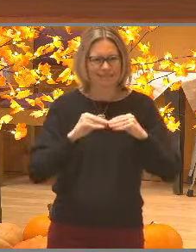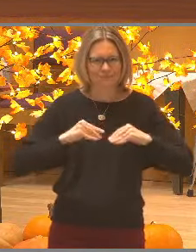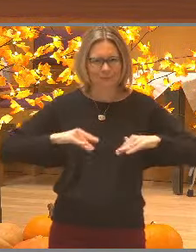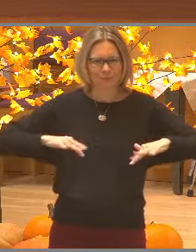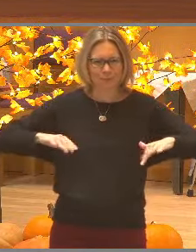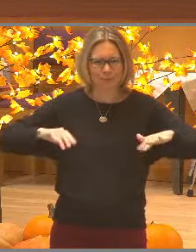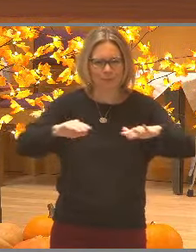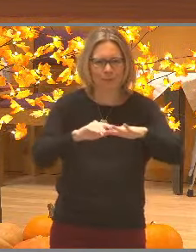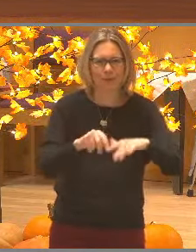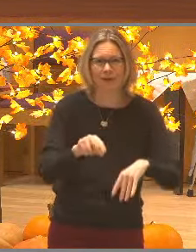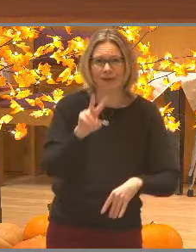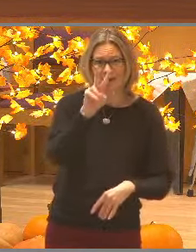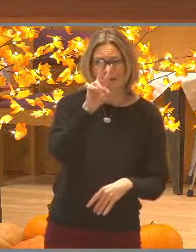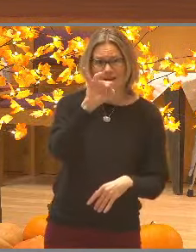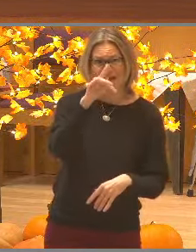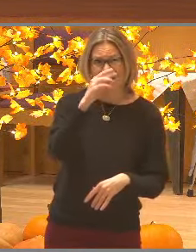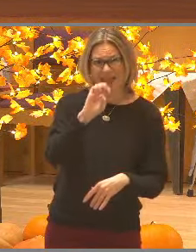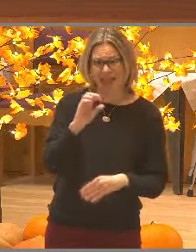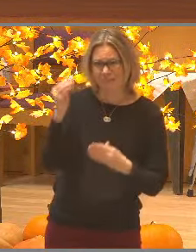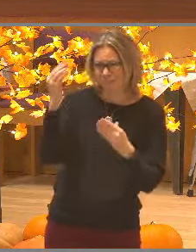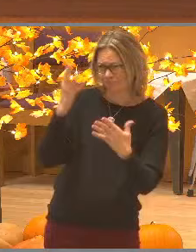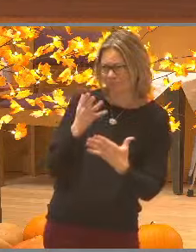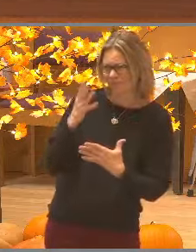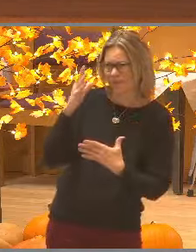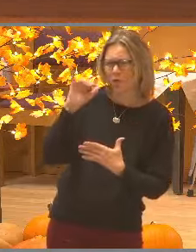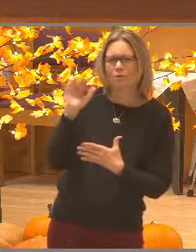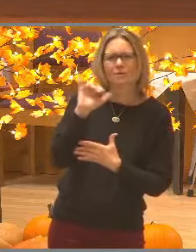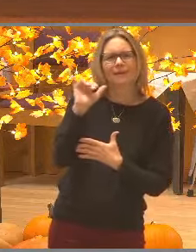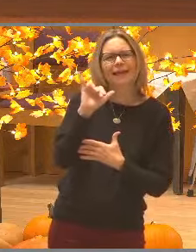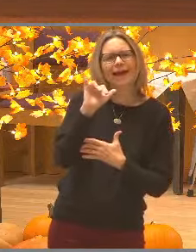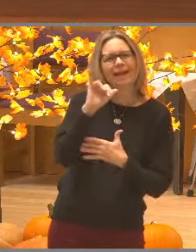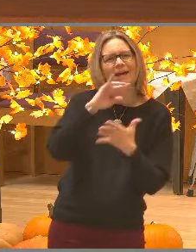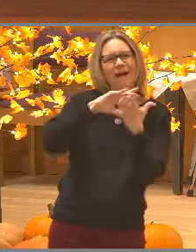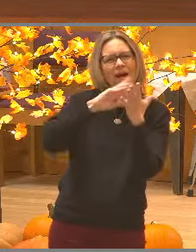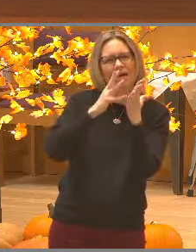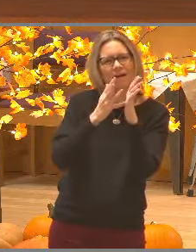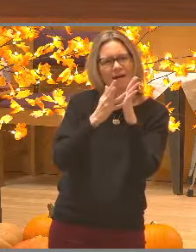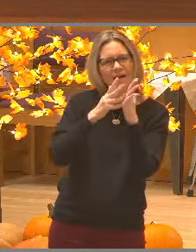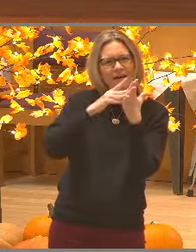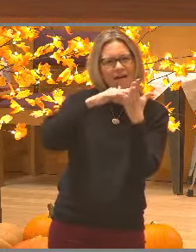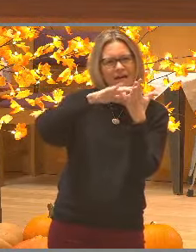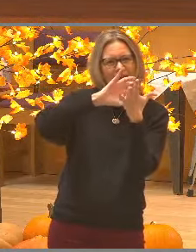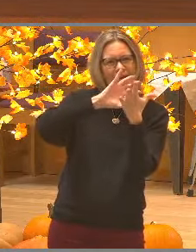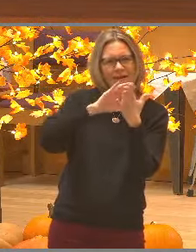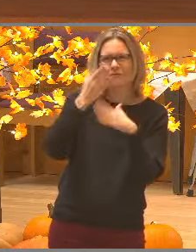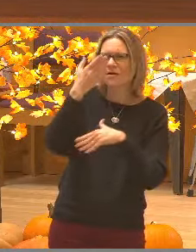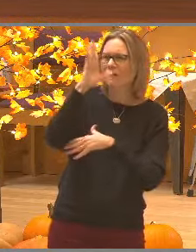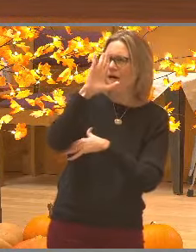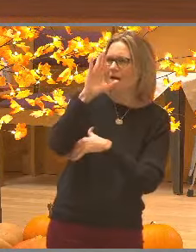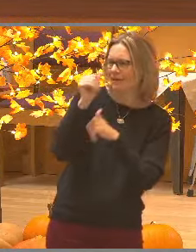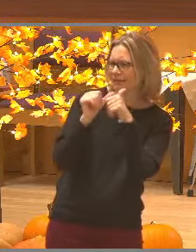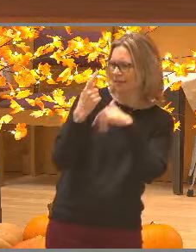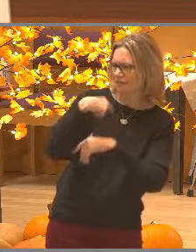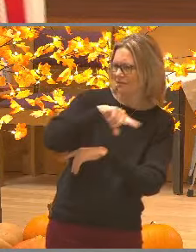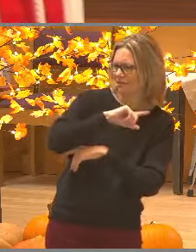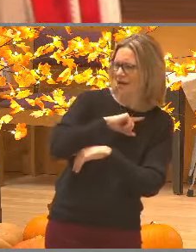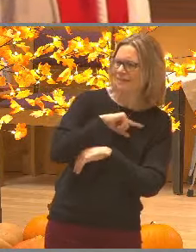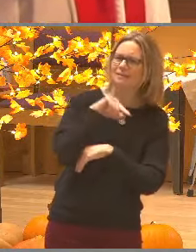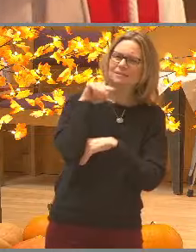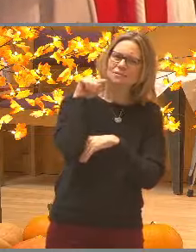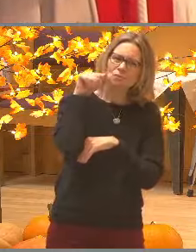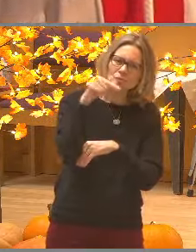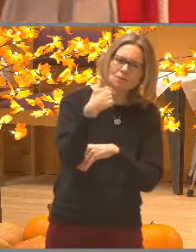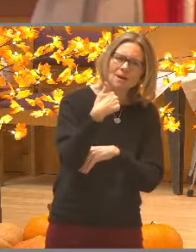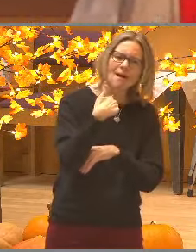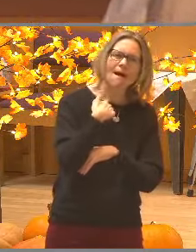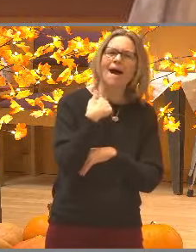me, these are the fingerprints of God in each one of us. That you and I are the fruit